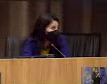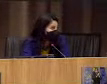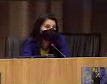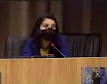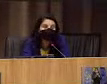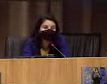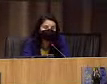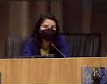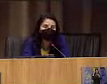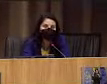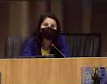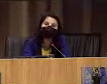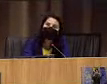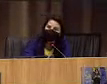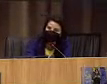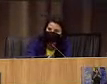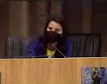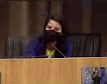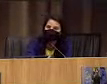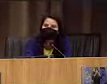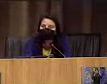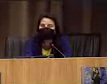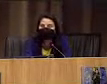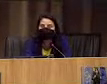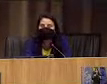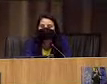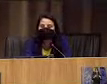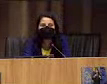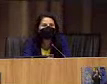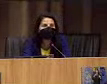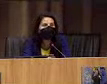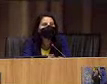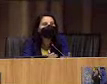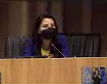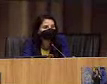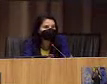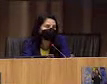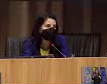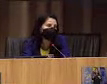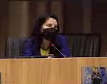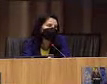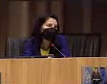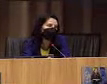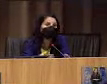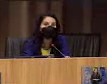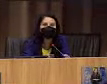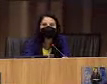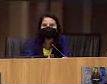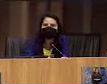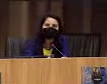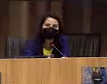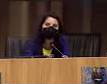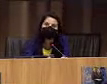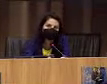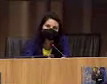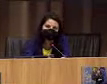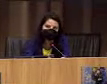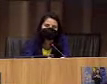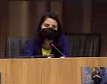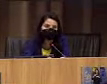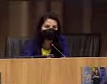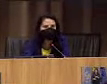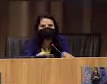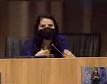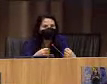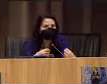court based on this electronic system, getting all the non-hospital cases, because